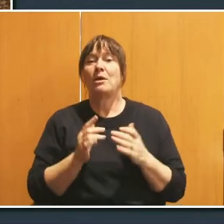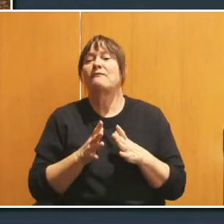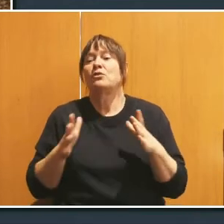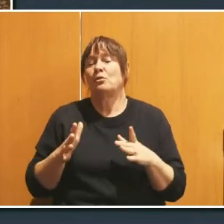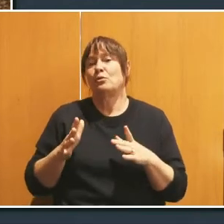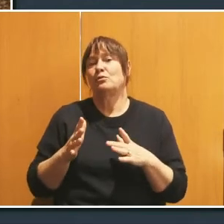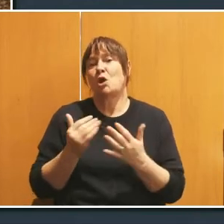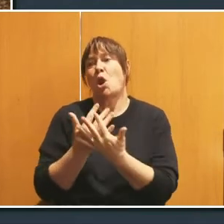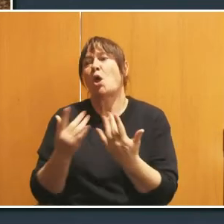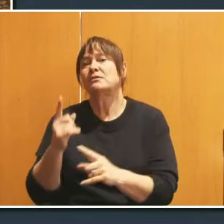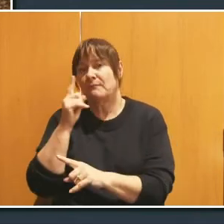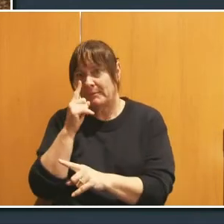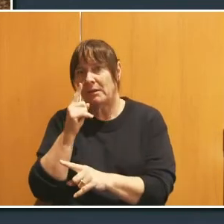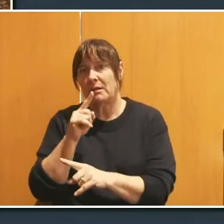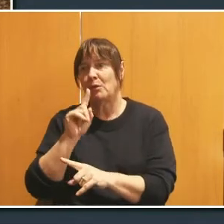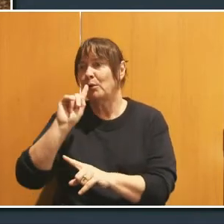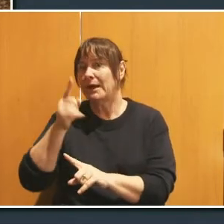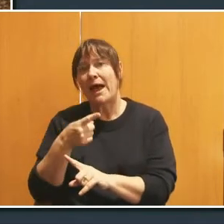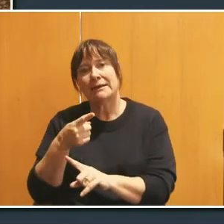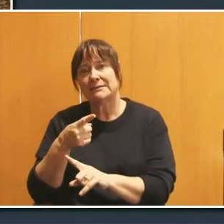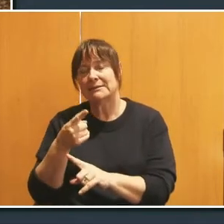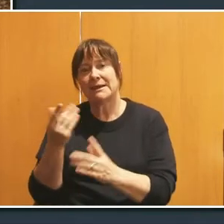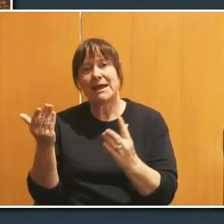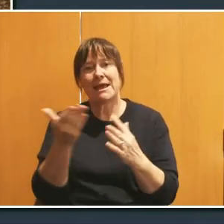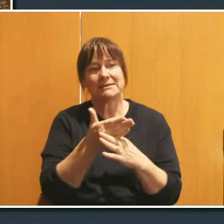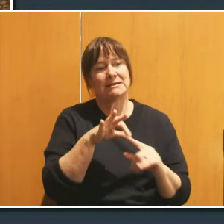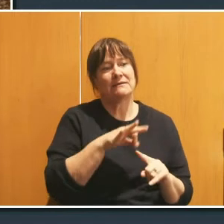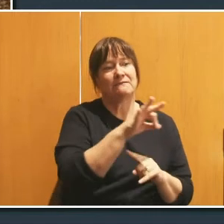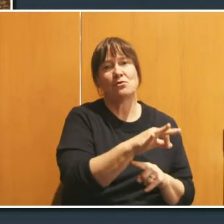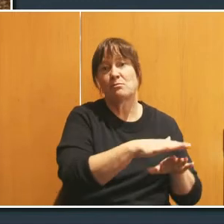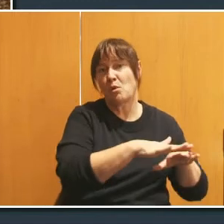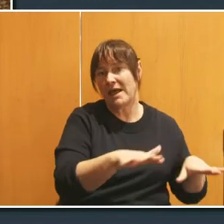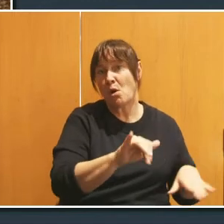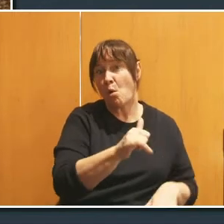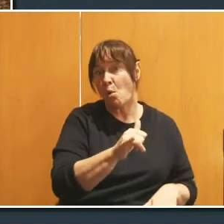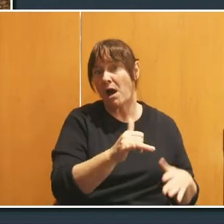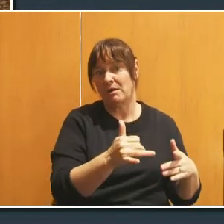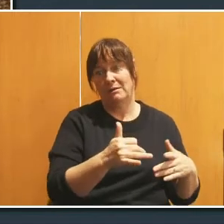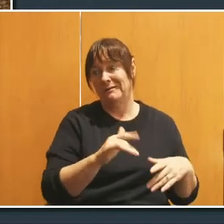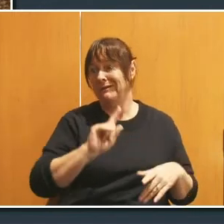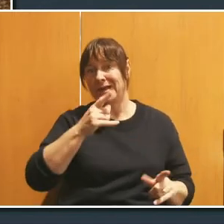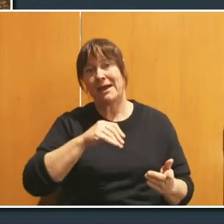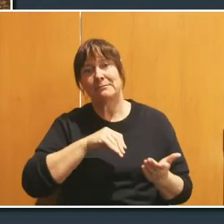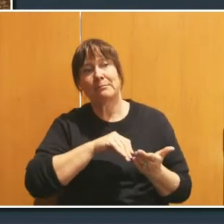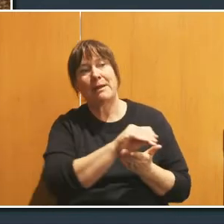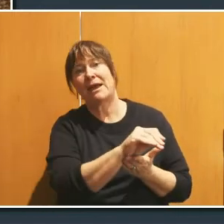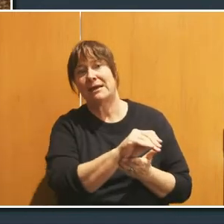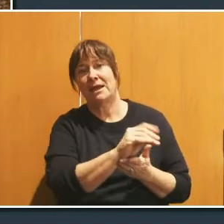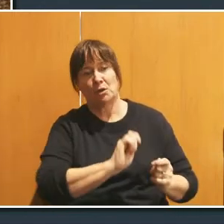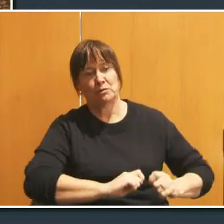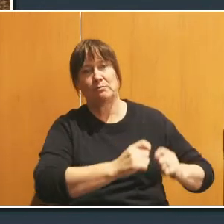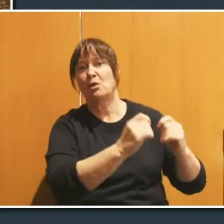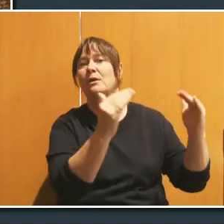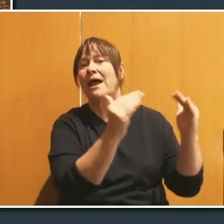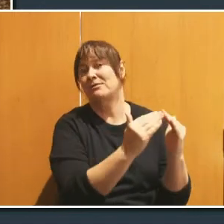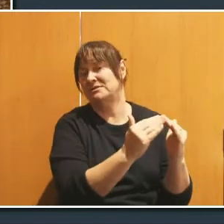of our community who are not able to access affordable land or to build low-cost housing